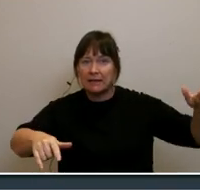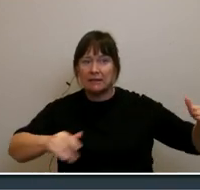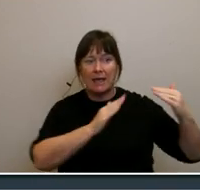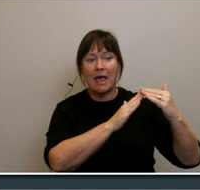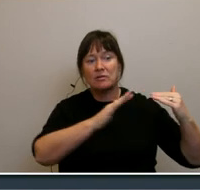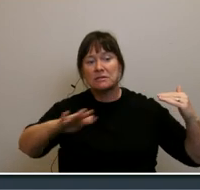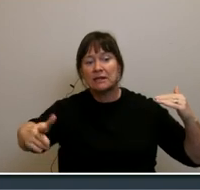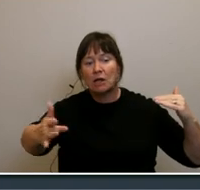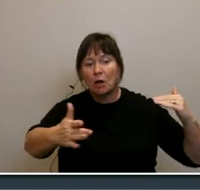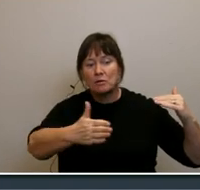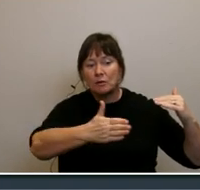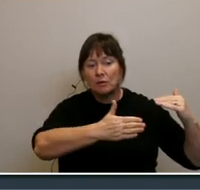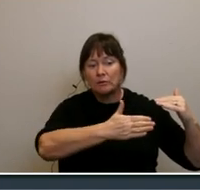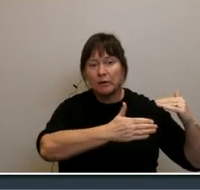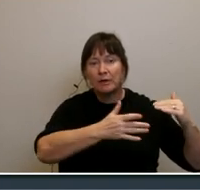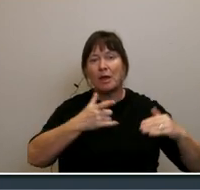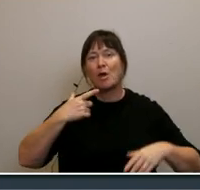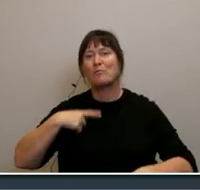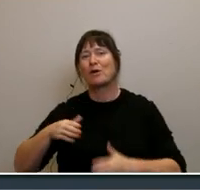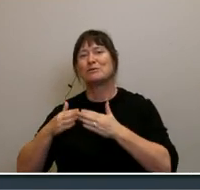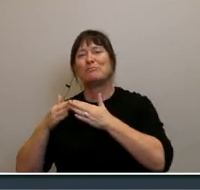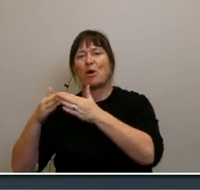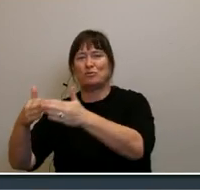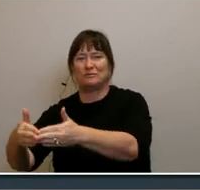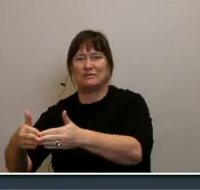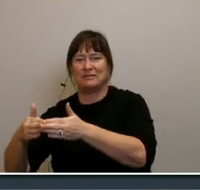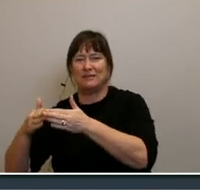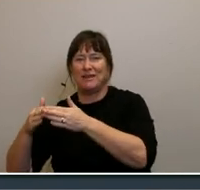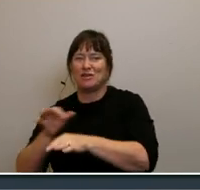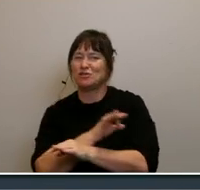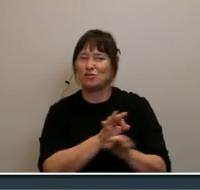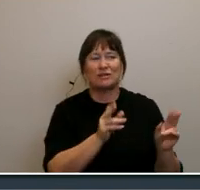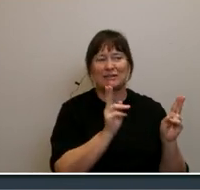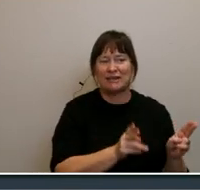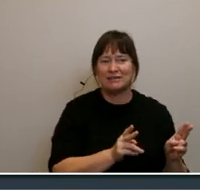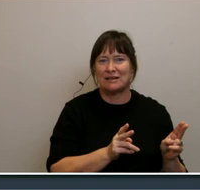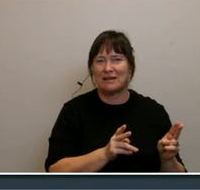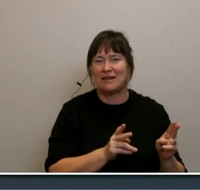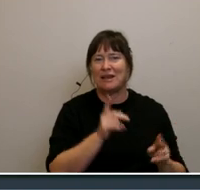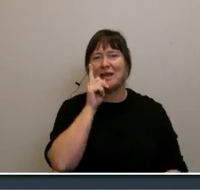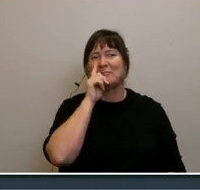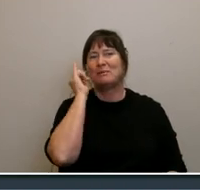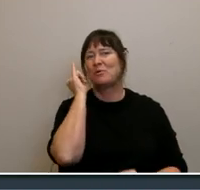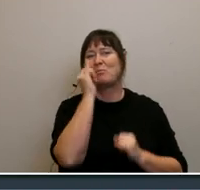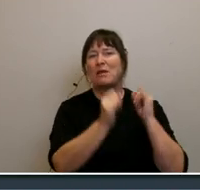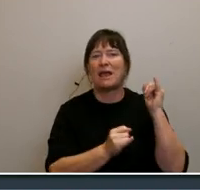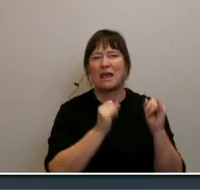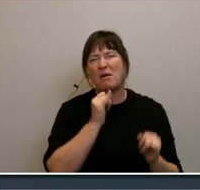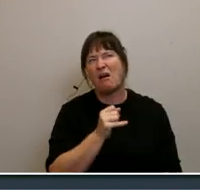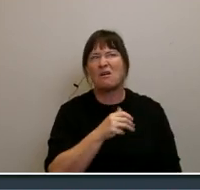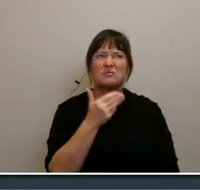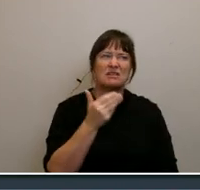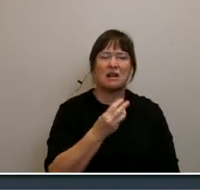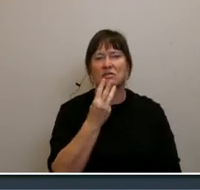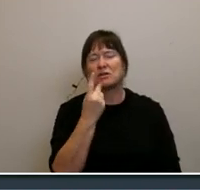The reason that I'm not saying it's that I'm saying it's not an act of nature, and people are being blamed in the 1931 earthquake, is